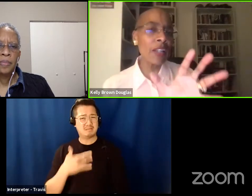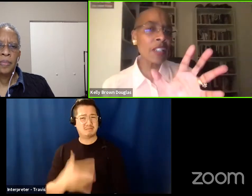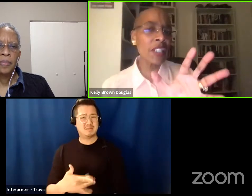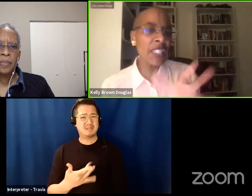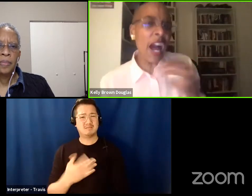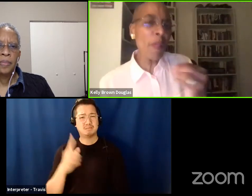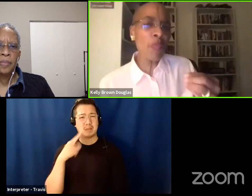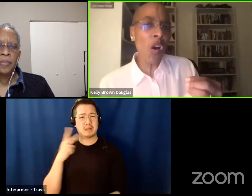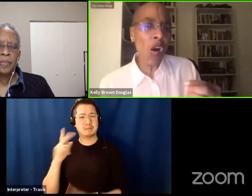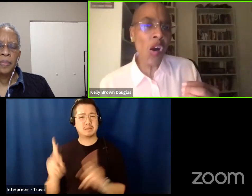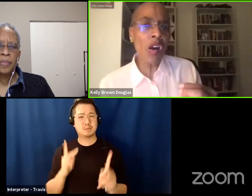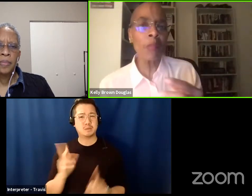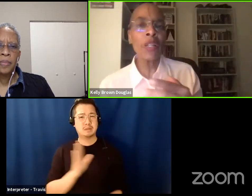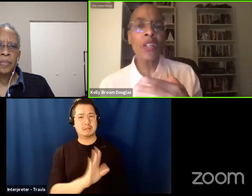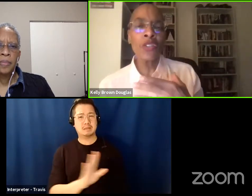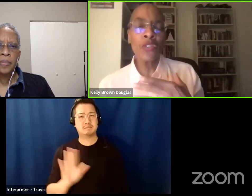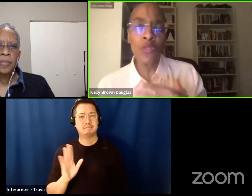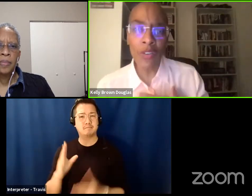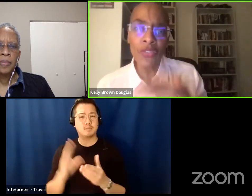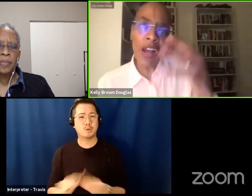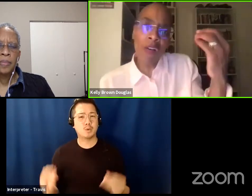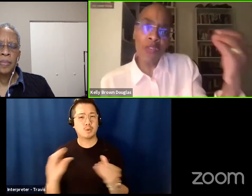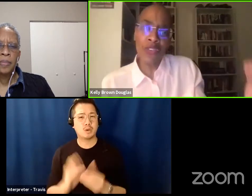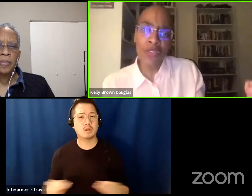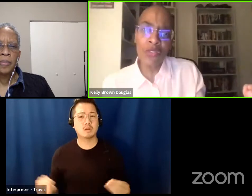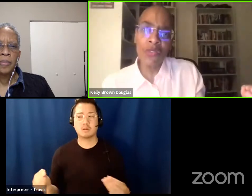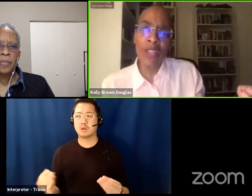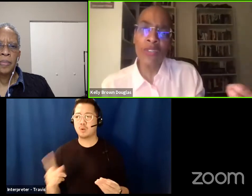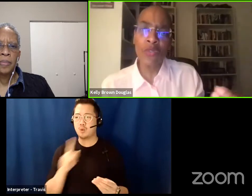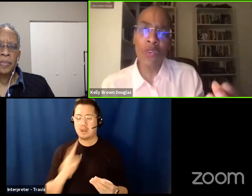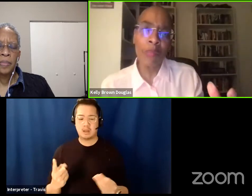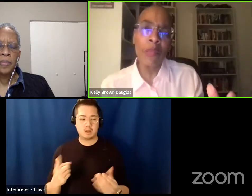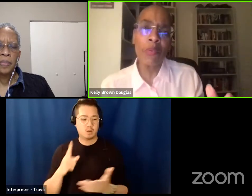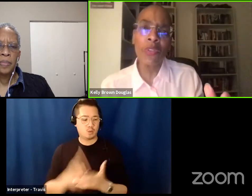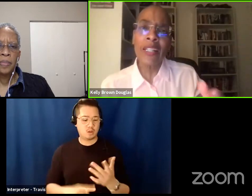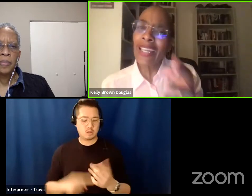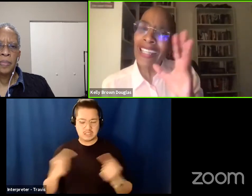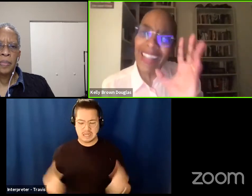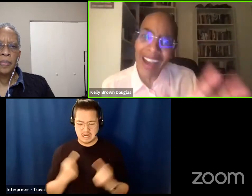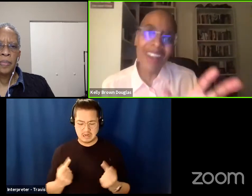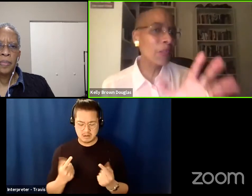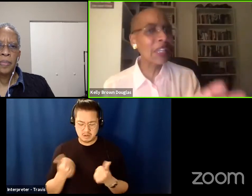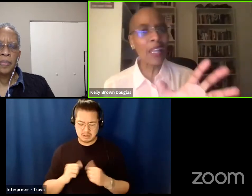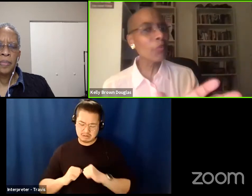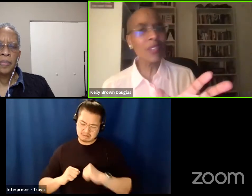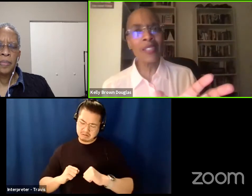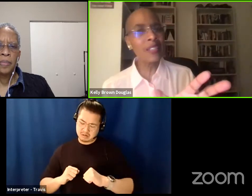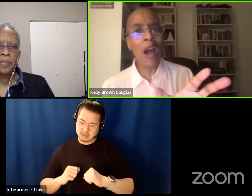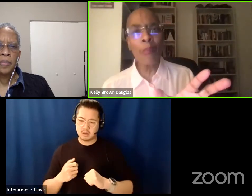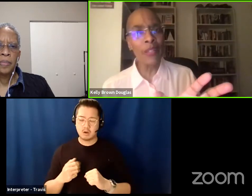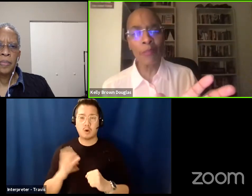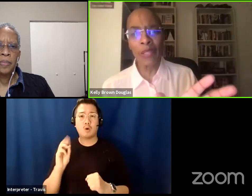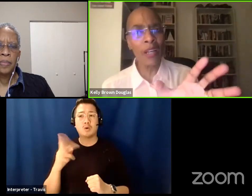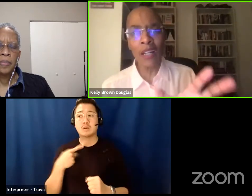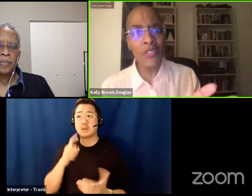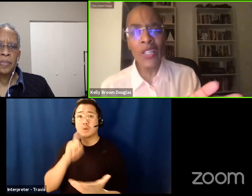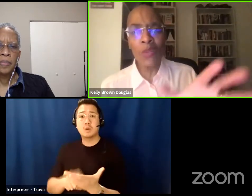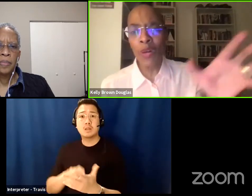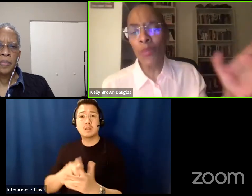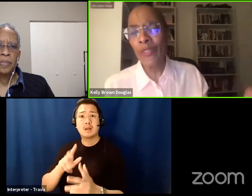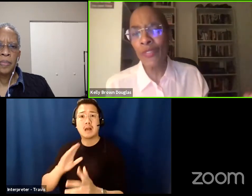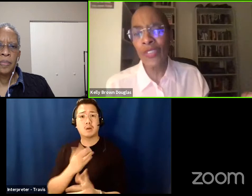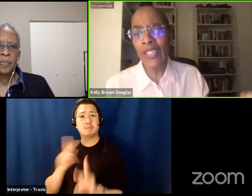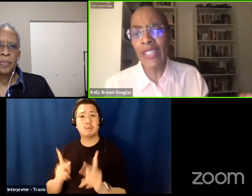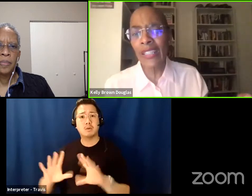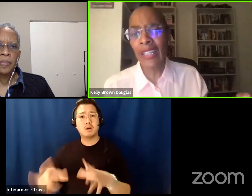And trying to stop the harm to ourselves and to our people and not being able to stop it, because